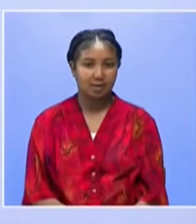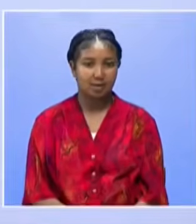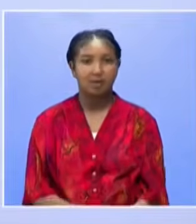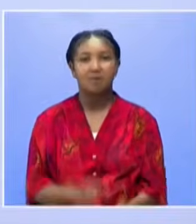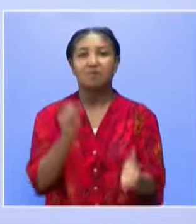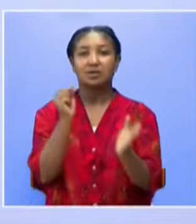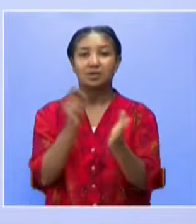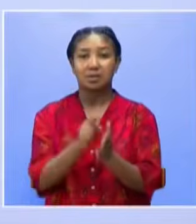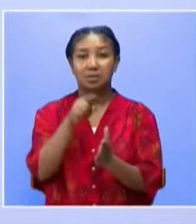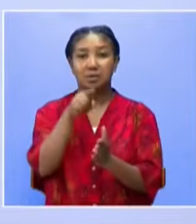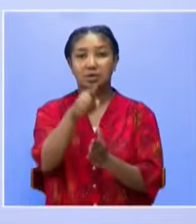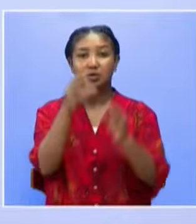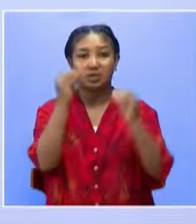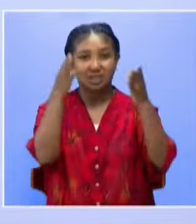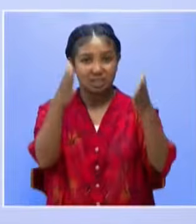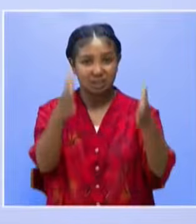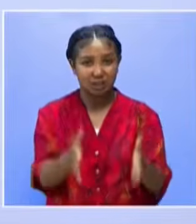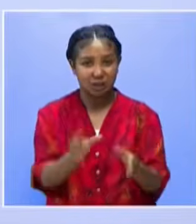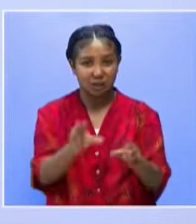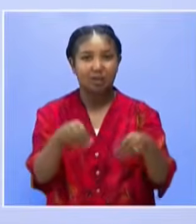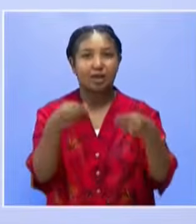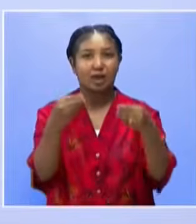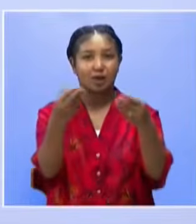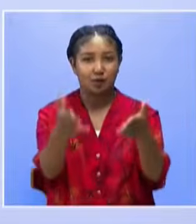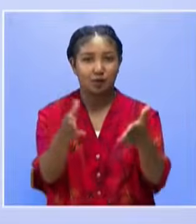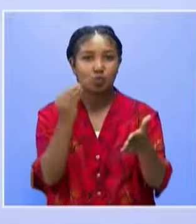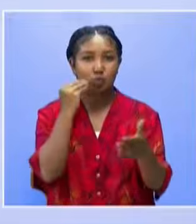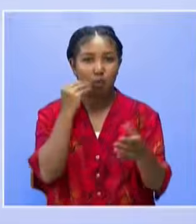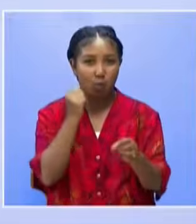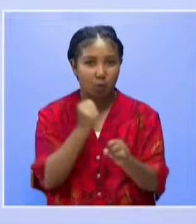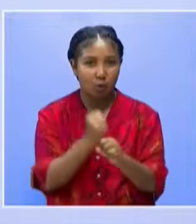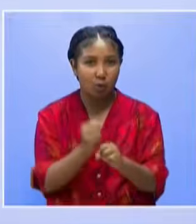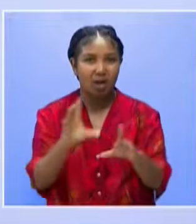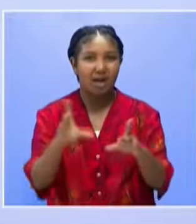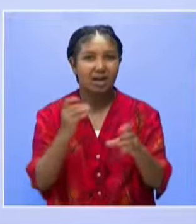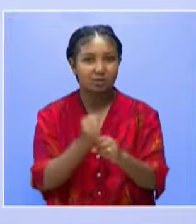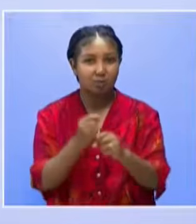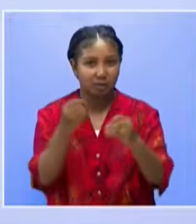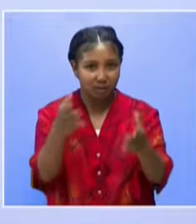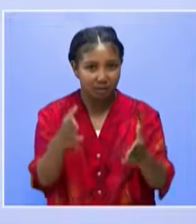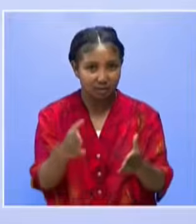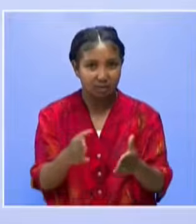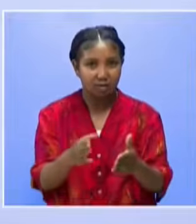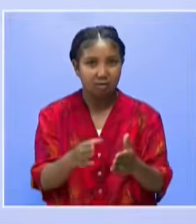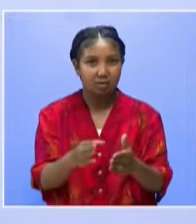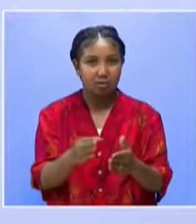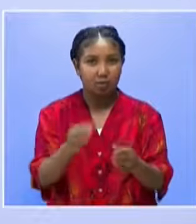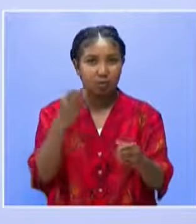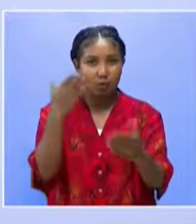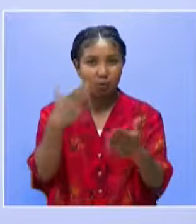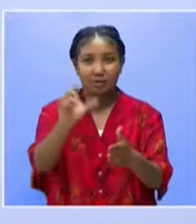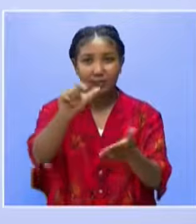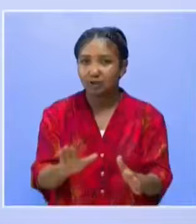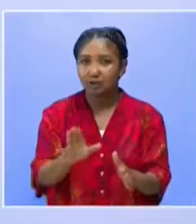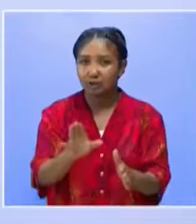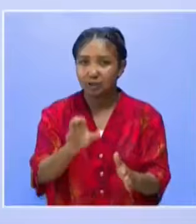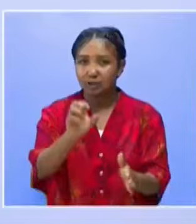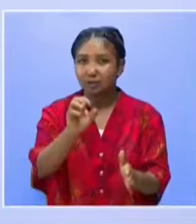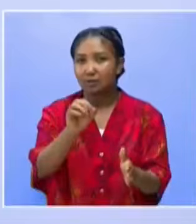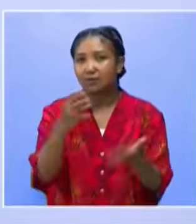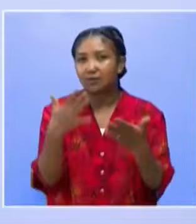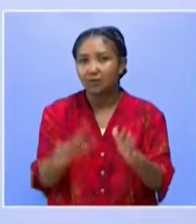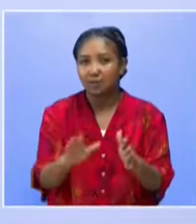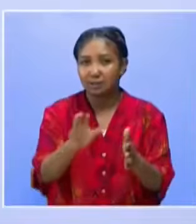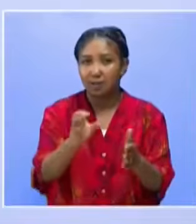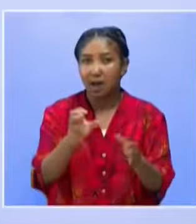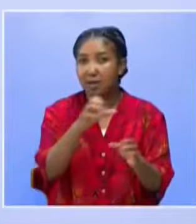For example, if your teacher gave you homework or maybe classwork, which should be completed within 10 minutes, if you have